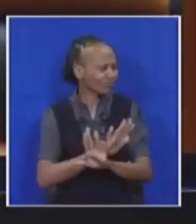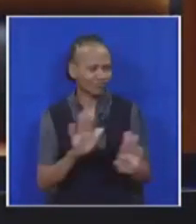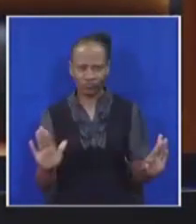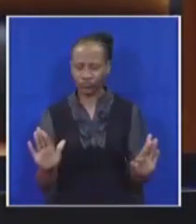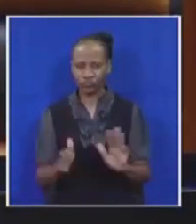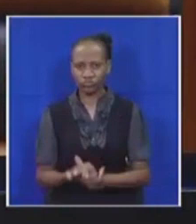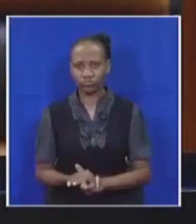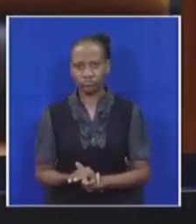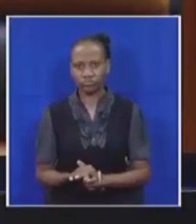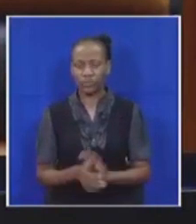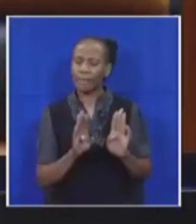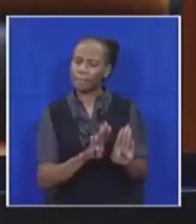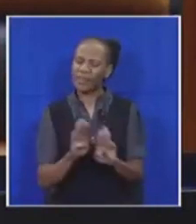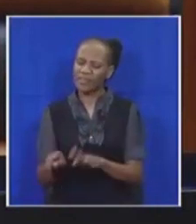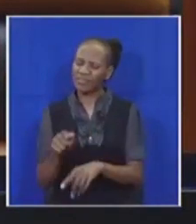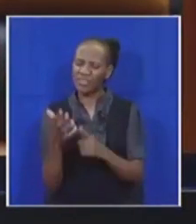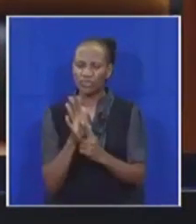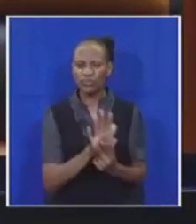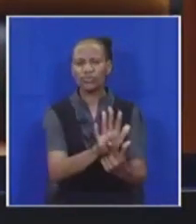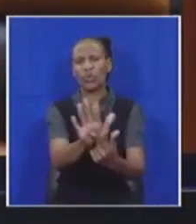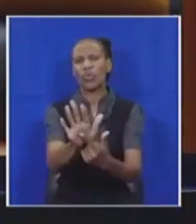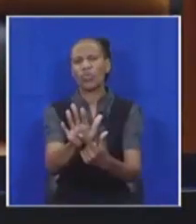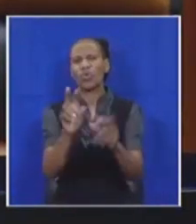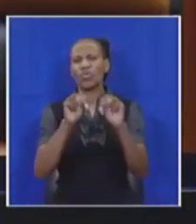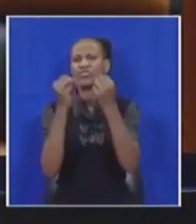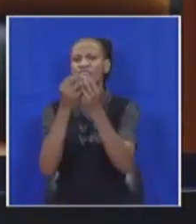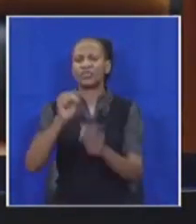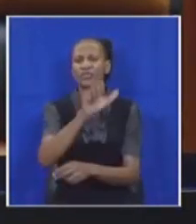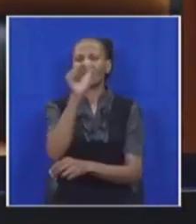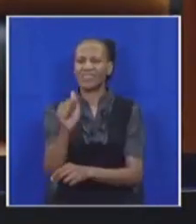This conduct sets a bad example to the nation.